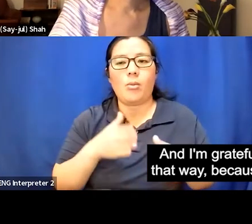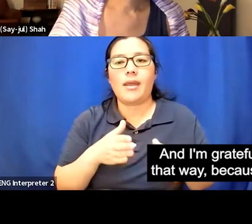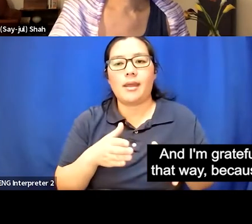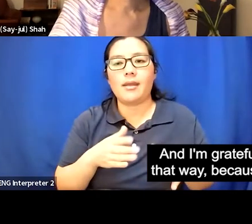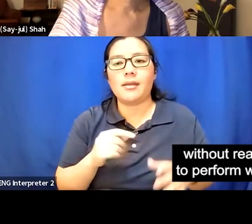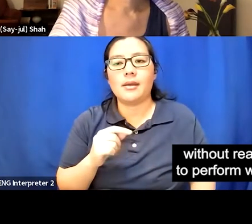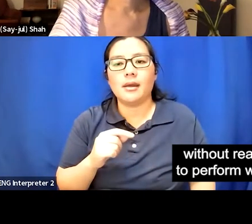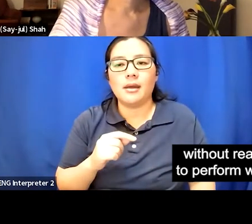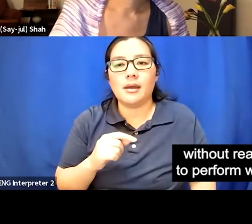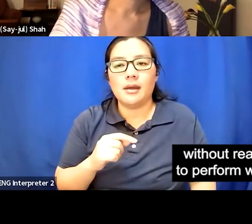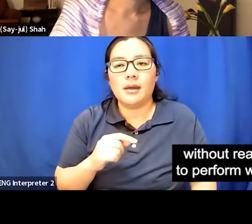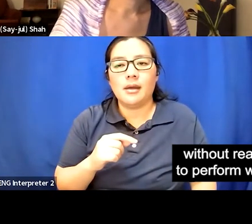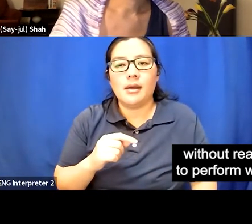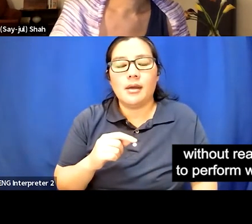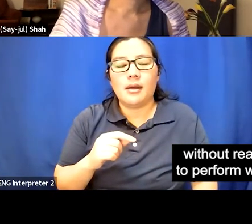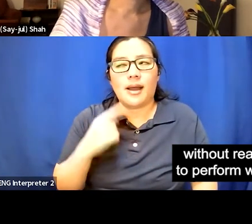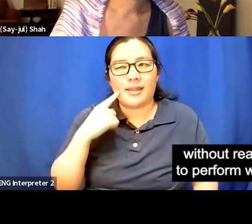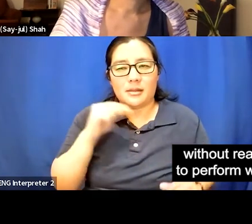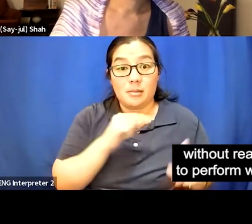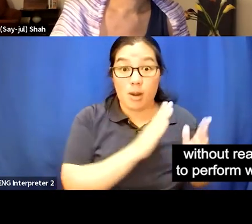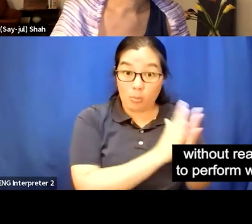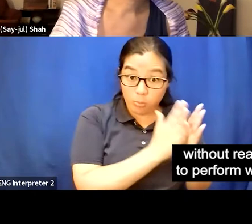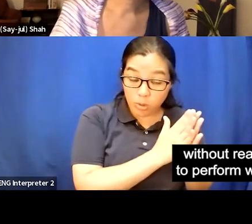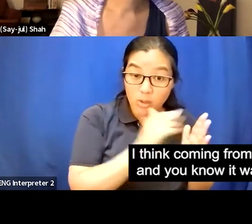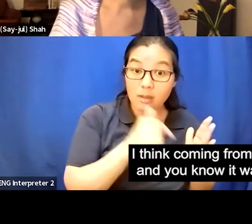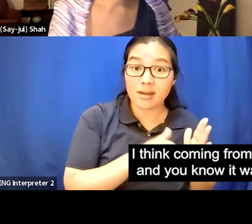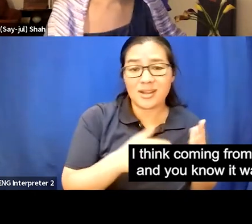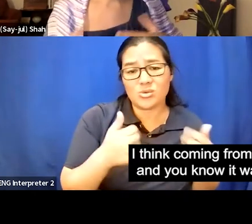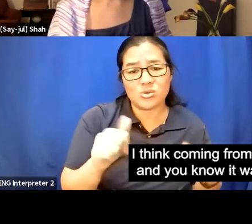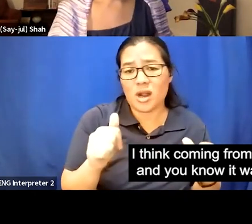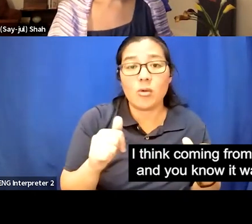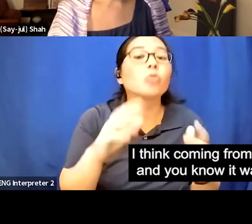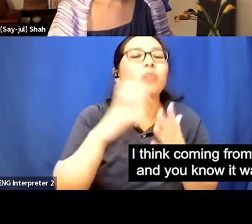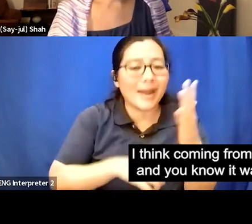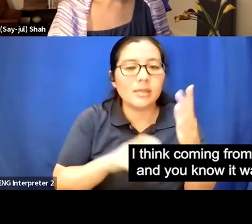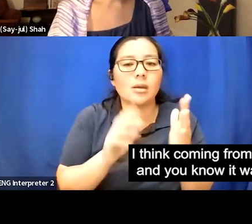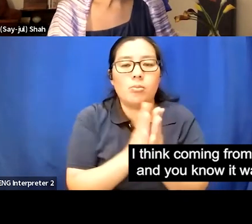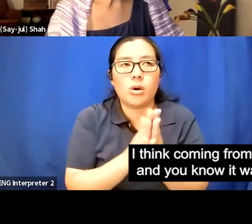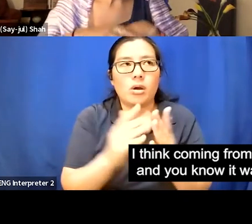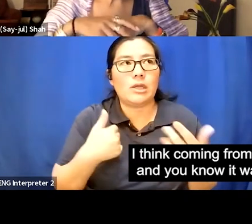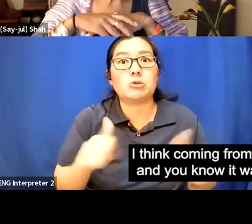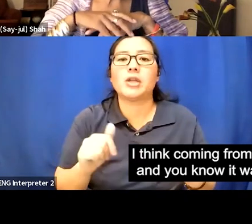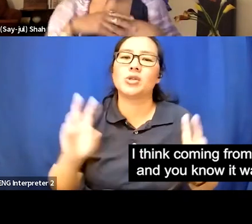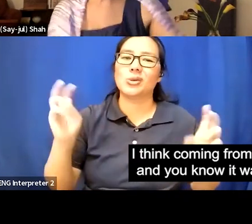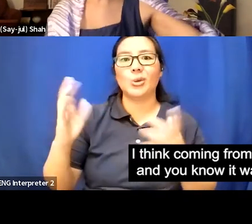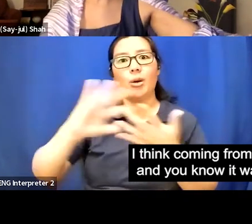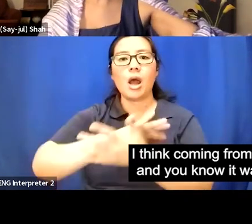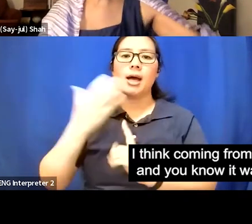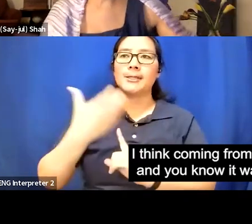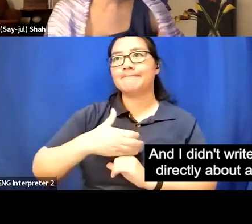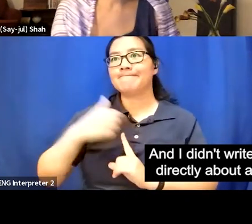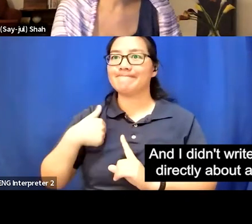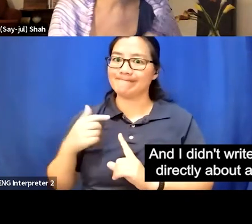in my book, I think without realizing it, I did try to perform wellness anyway. I think coming from this dance background, and, you know, it was like, here's my